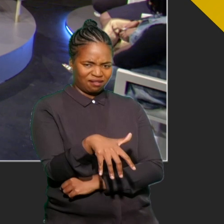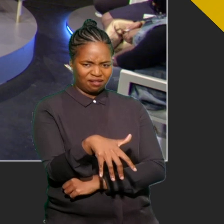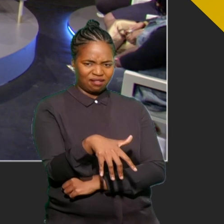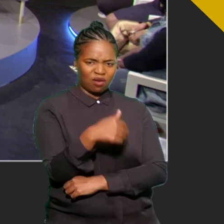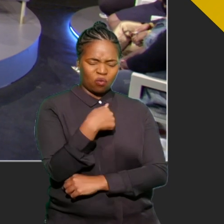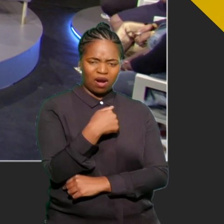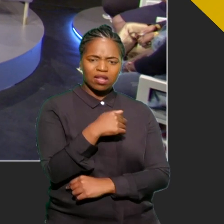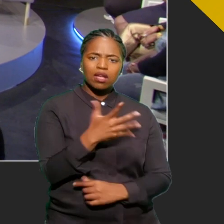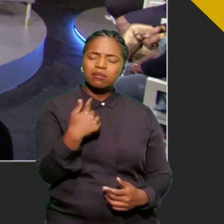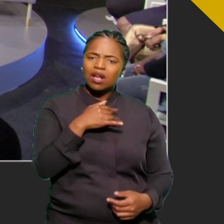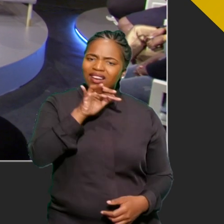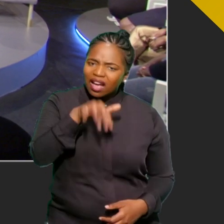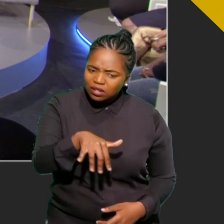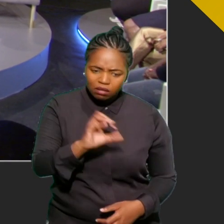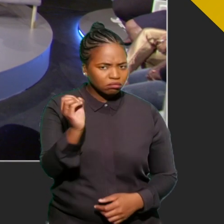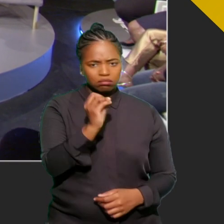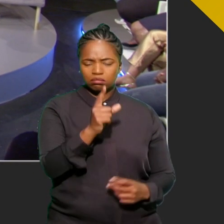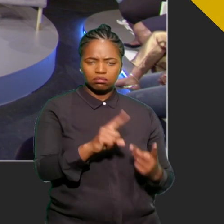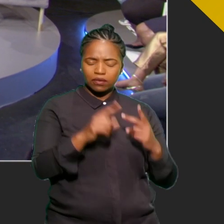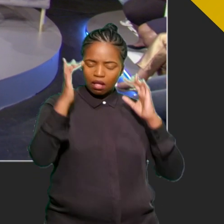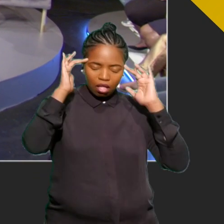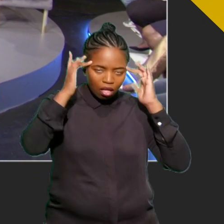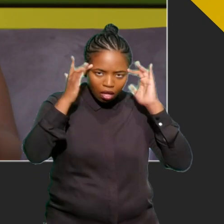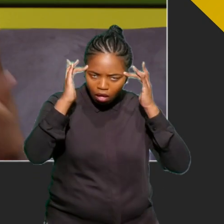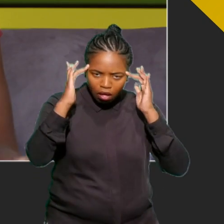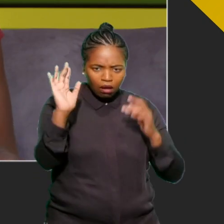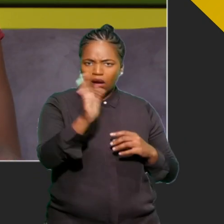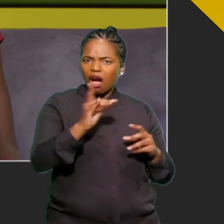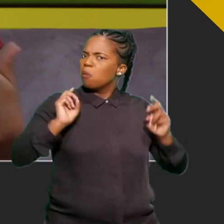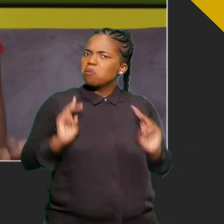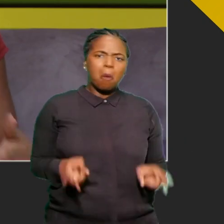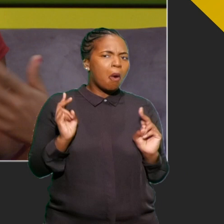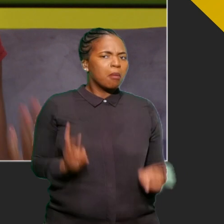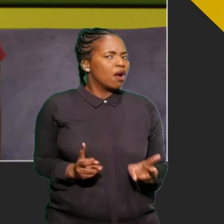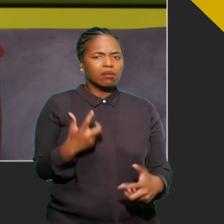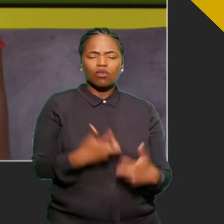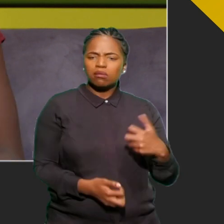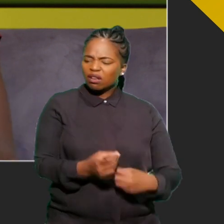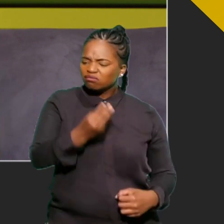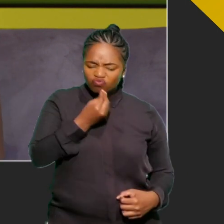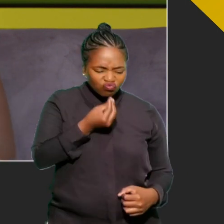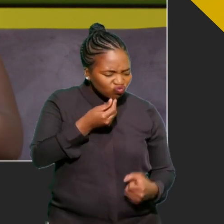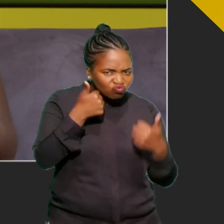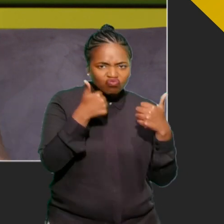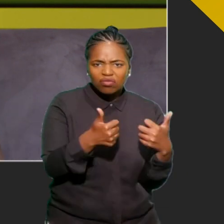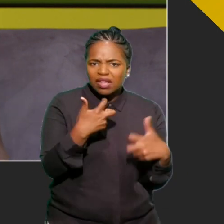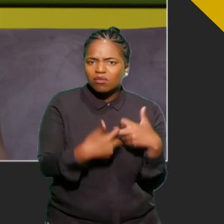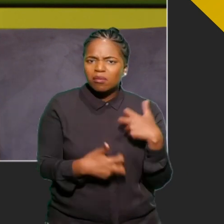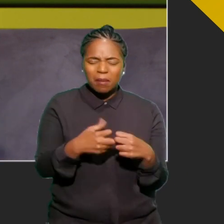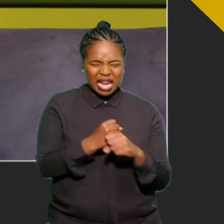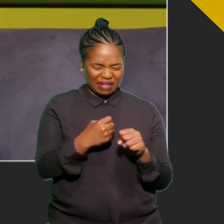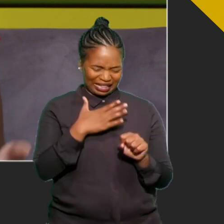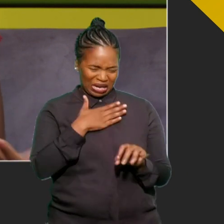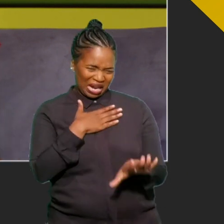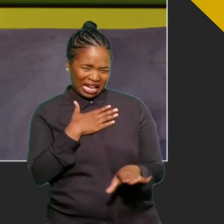are such a such. Oh, I like it. Normal. Then you think you did it, you did it. Then you said you are right.